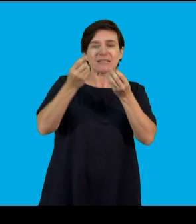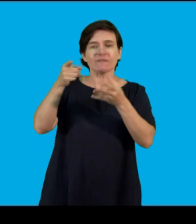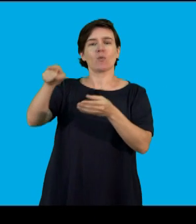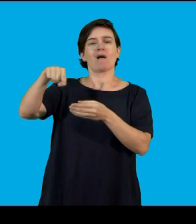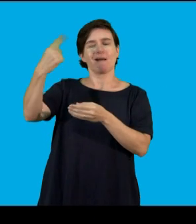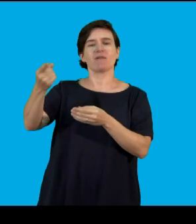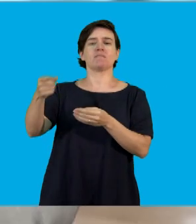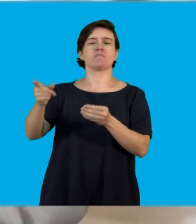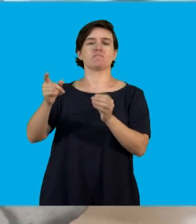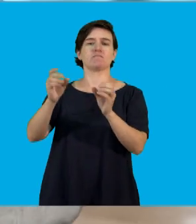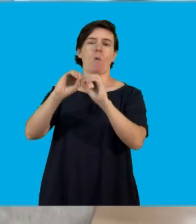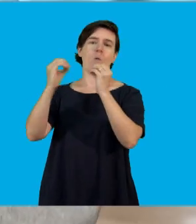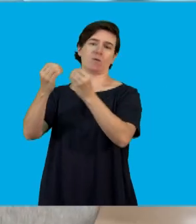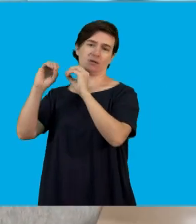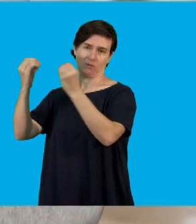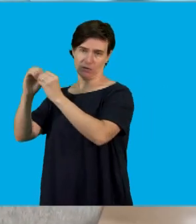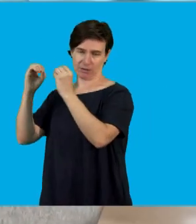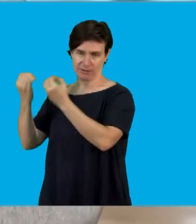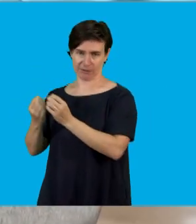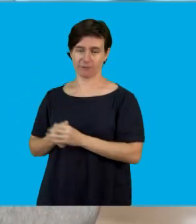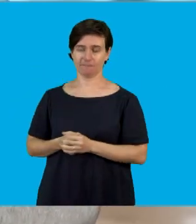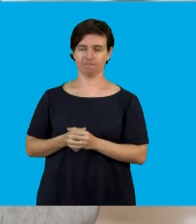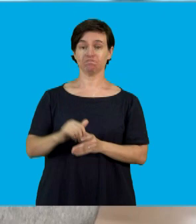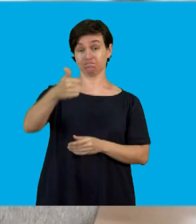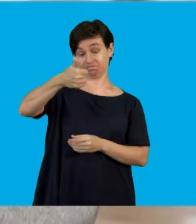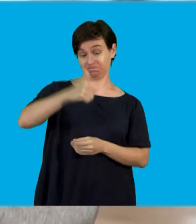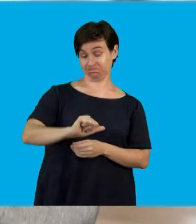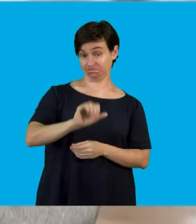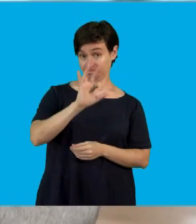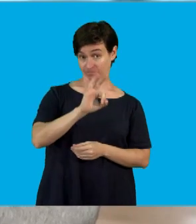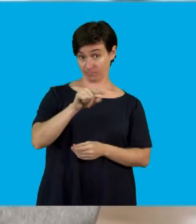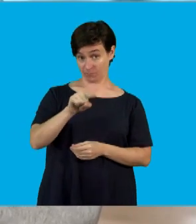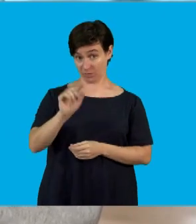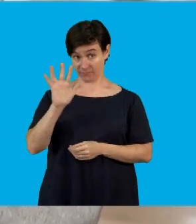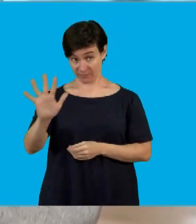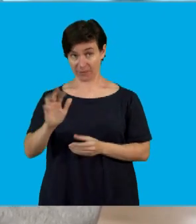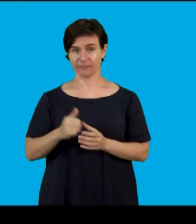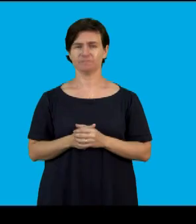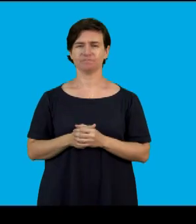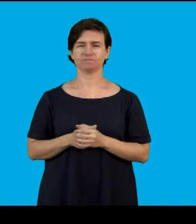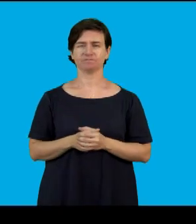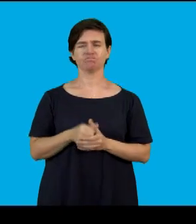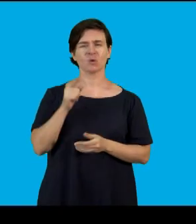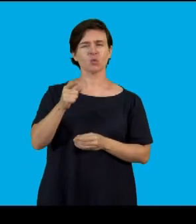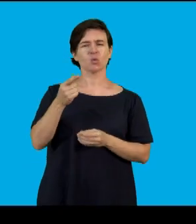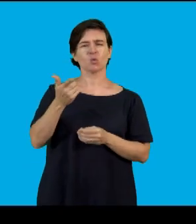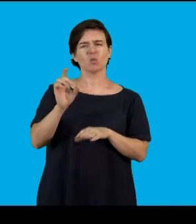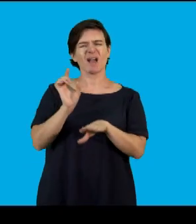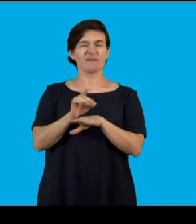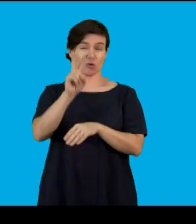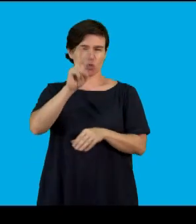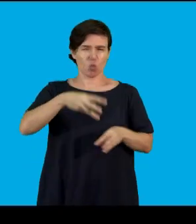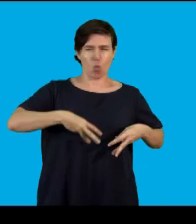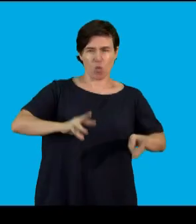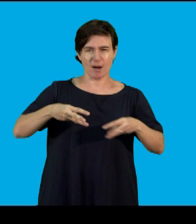needy groups. Right, now we're doing question 3.5. It says, suggest ways in which businesses